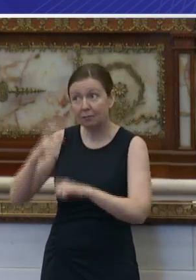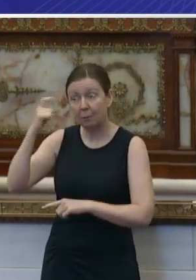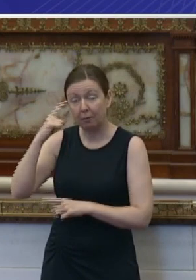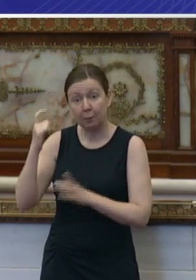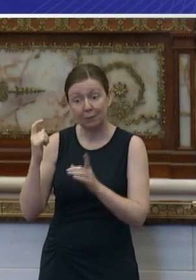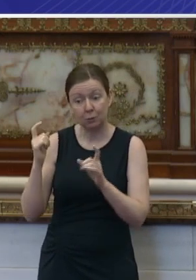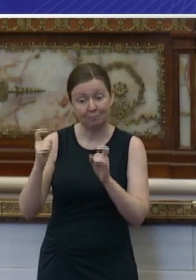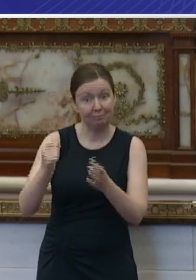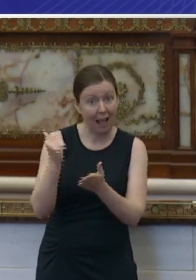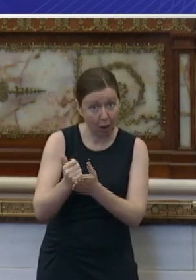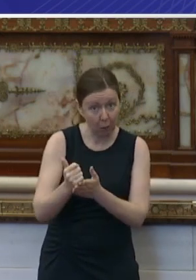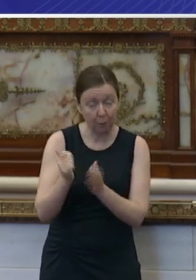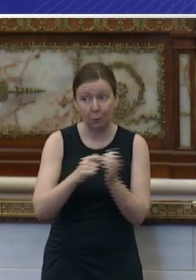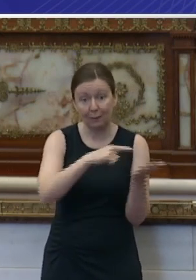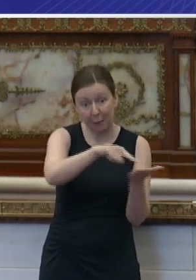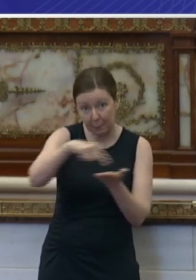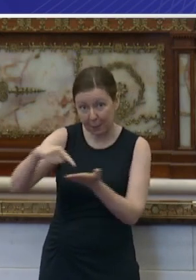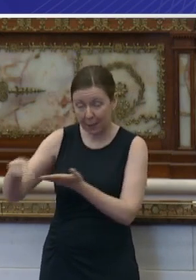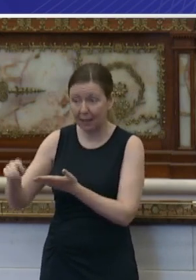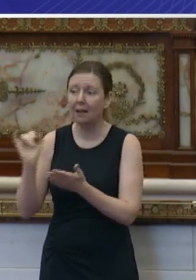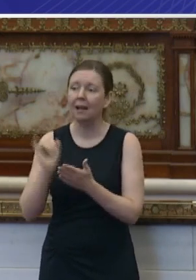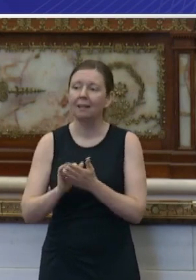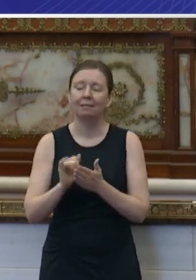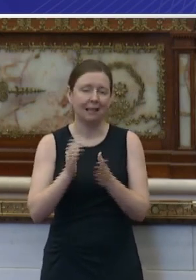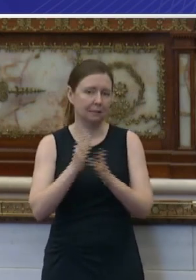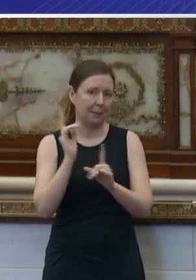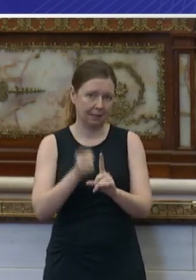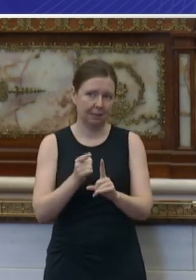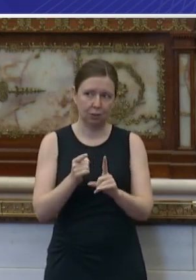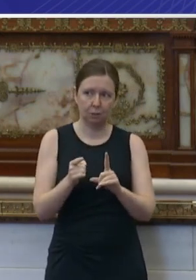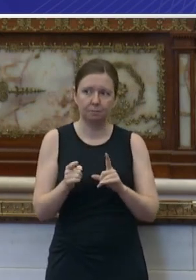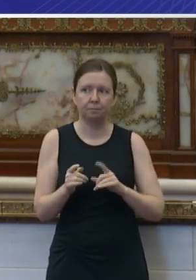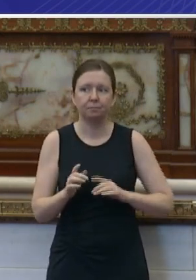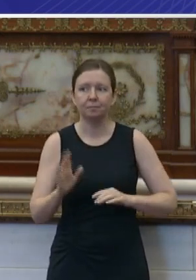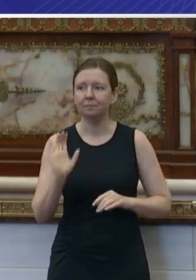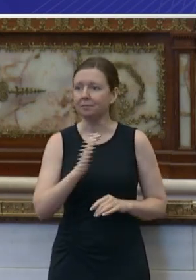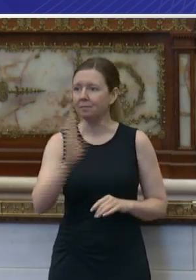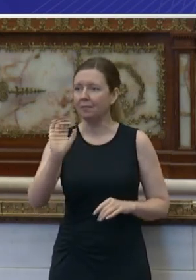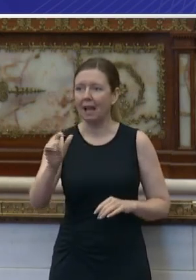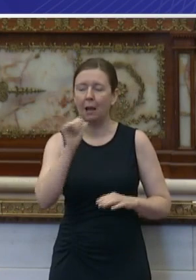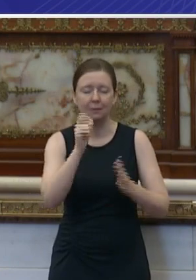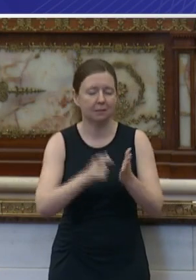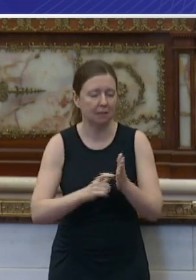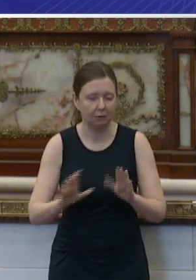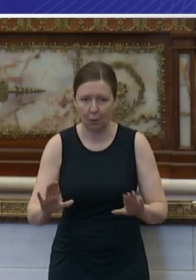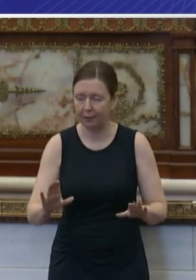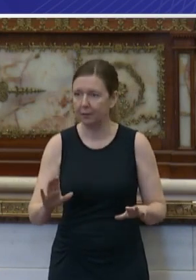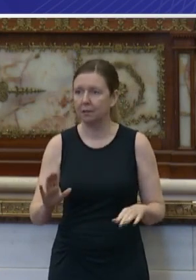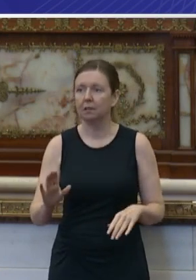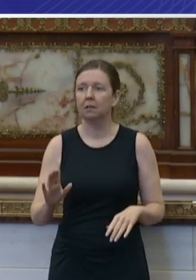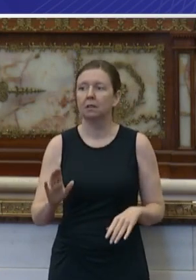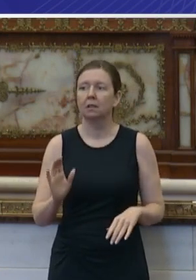to help in terms of paying that. That's the main issue. So our bill would not require that. Same time.